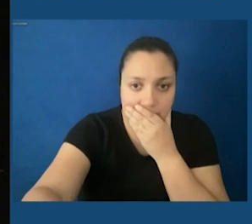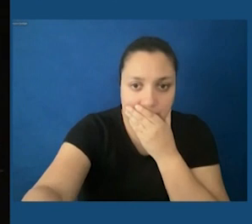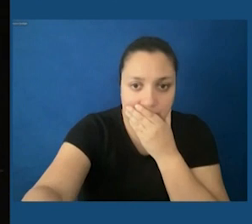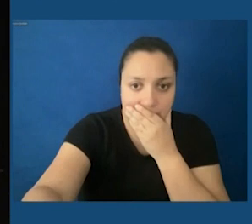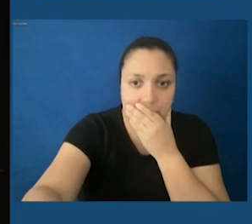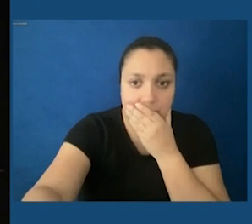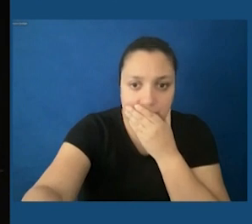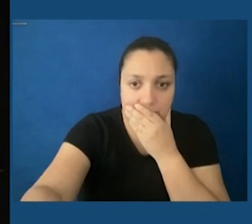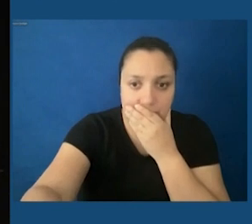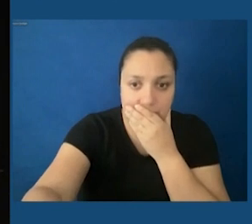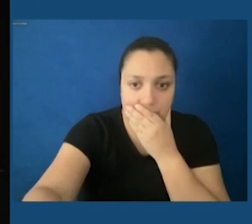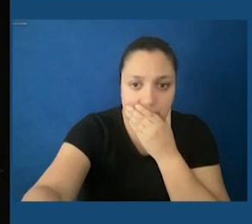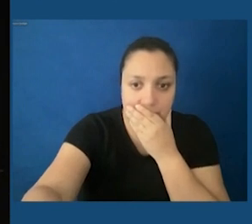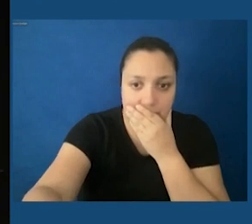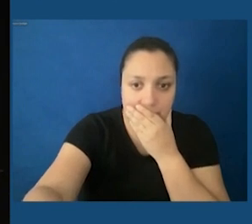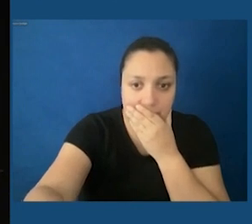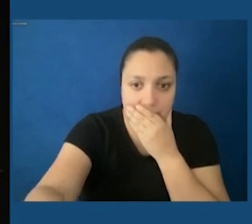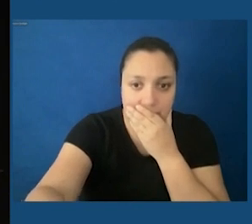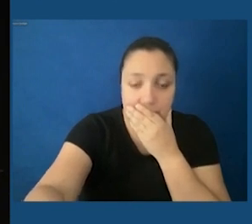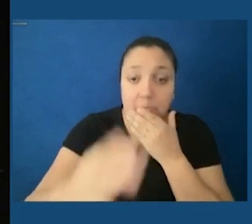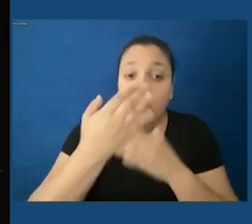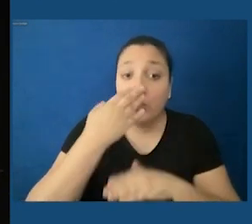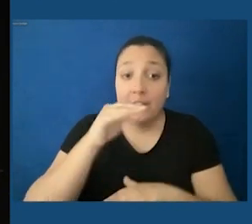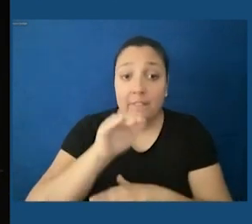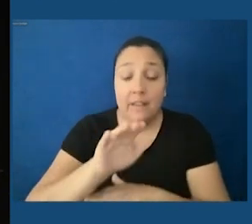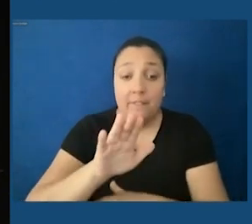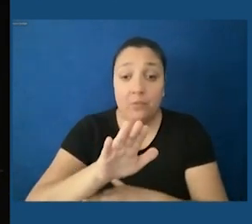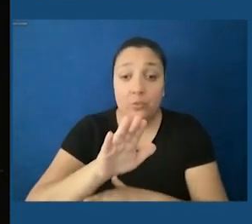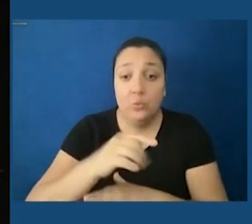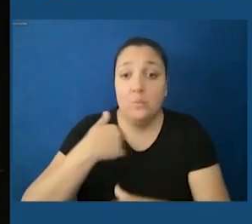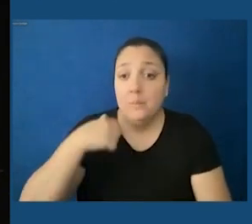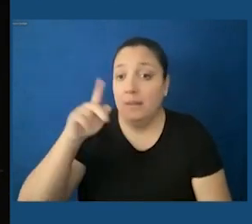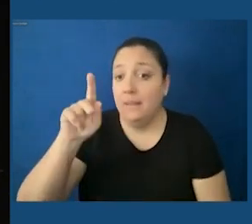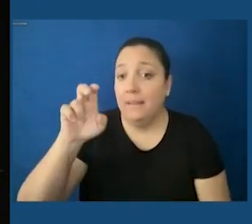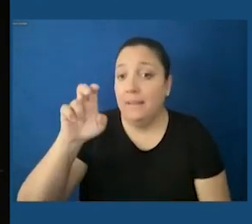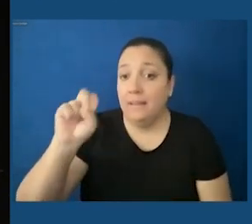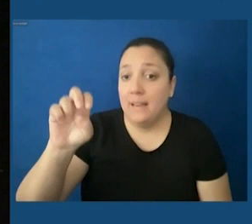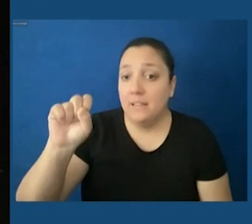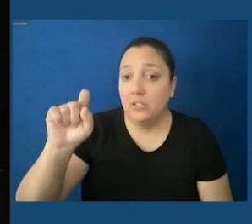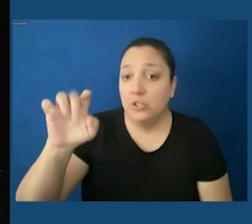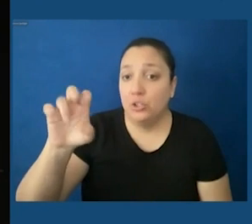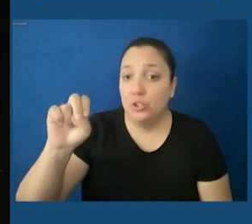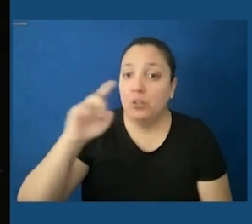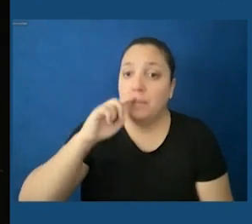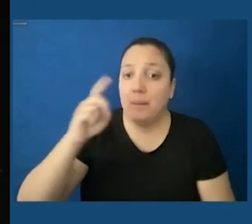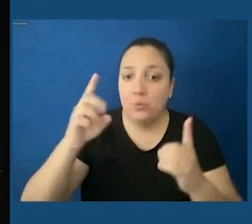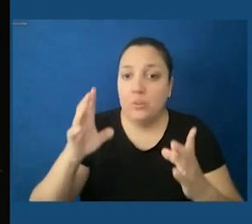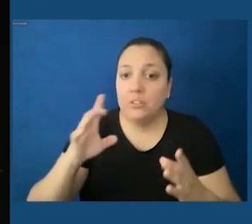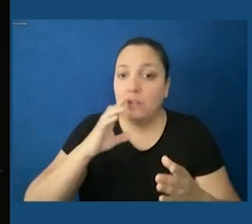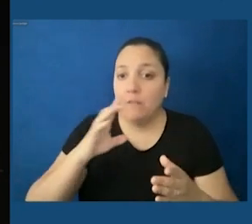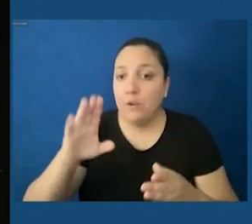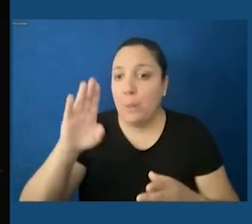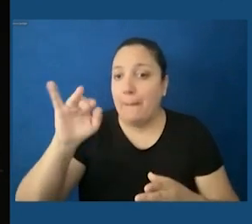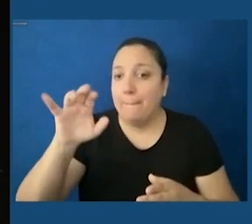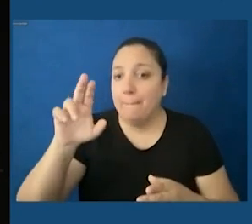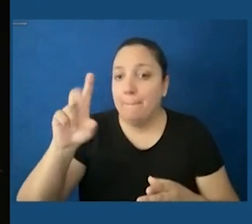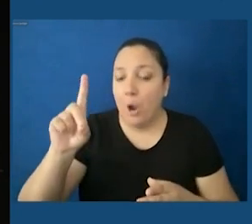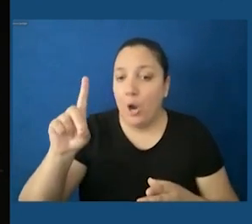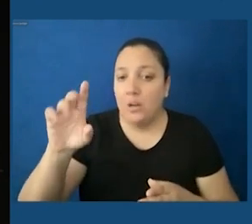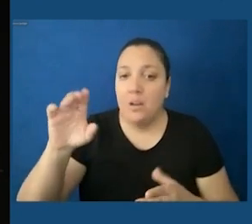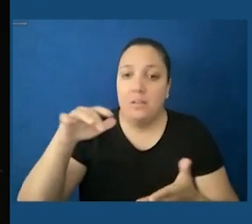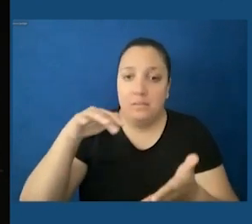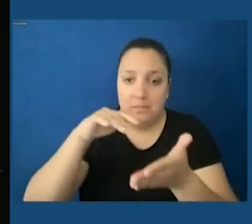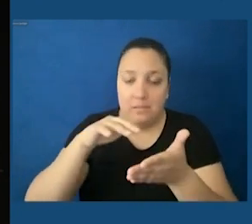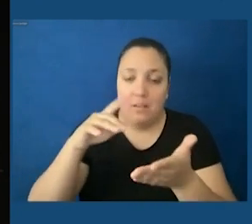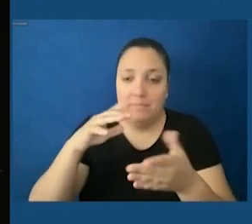Good afternoon. My name is Ken Stern. I'm the director of the Bard Center for the Study of Hate, and I want to welcome